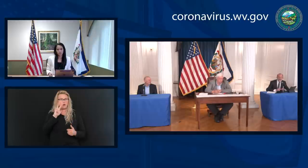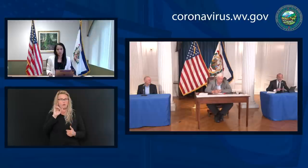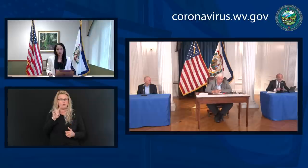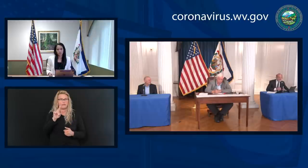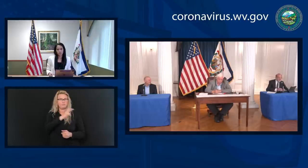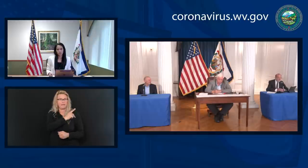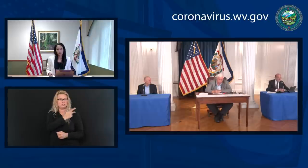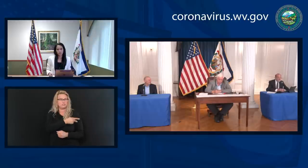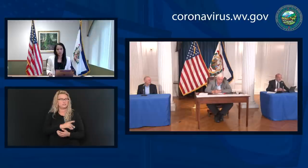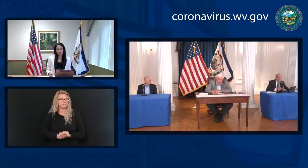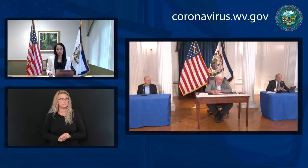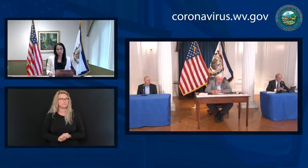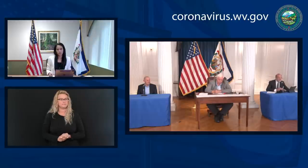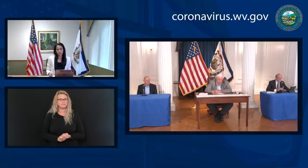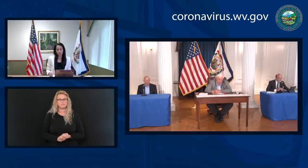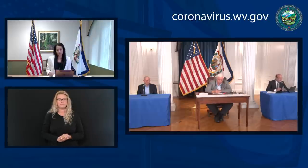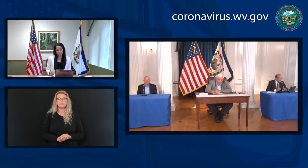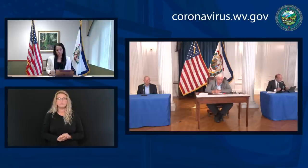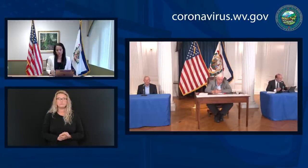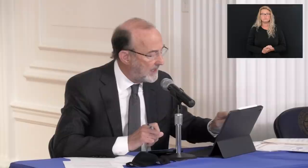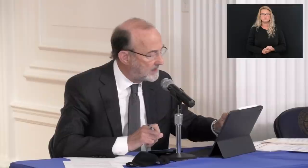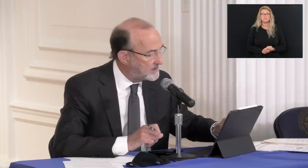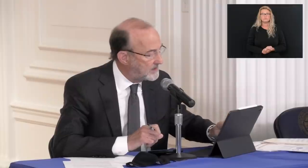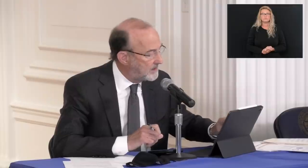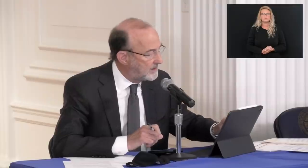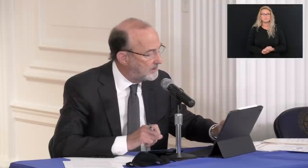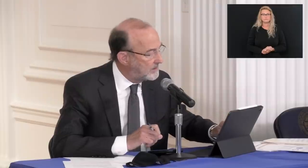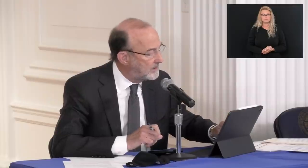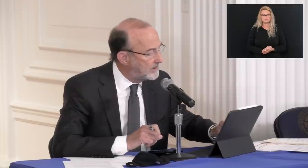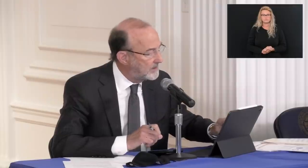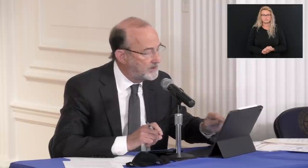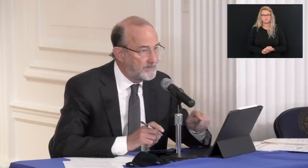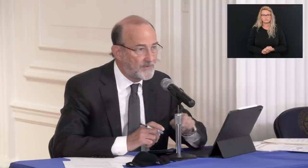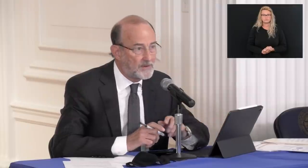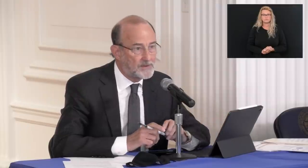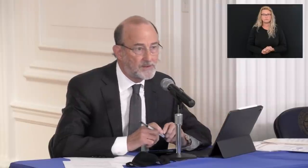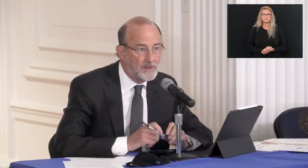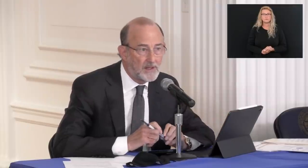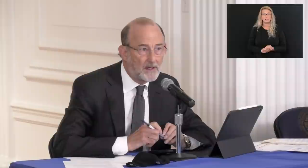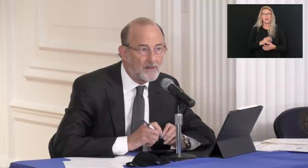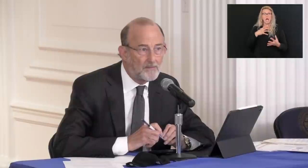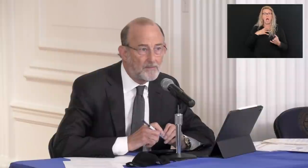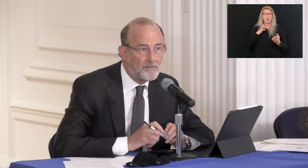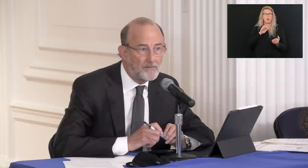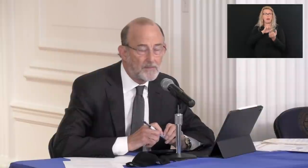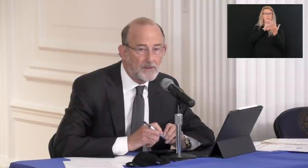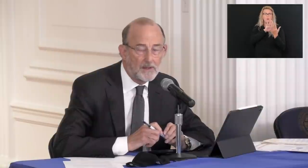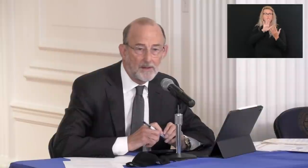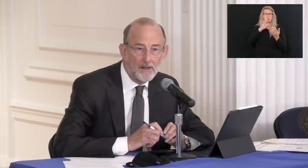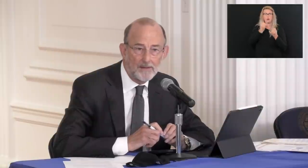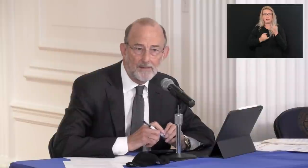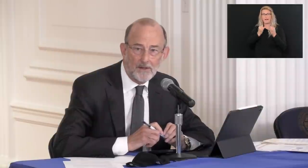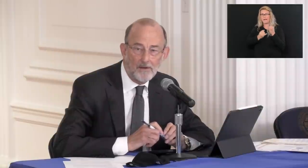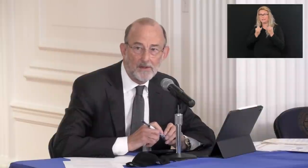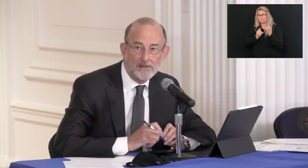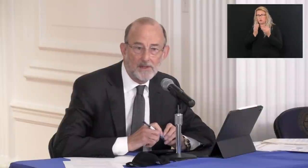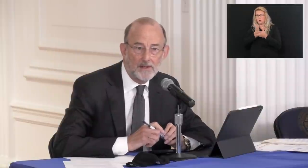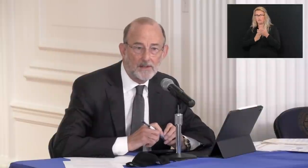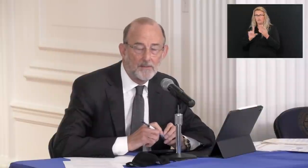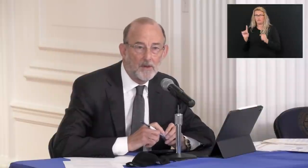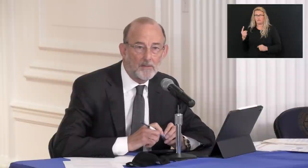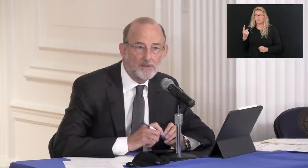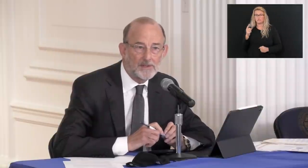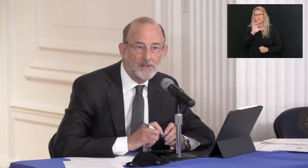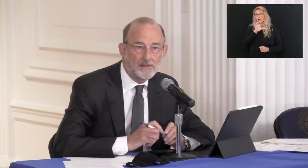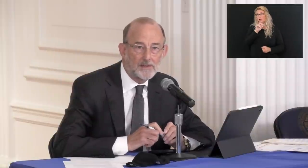Governor. Yes. Uh, well, let me start with the last, uh, issue first. Um, COVID is